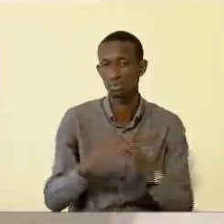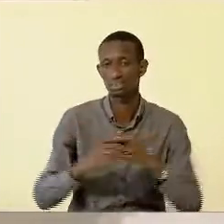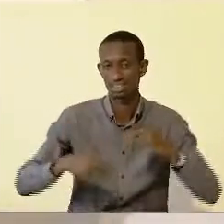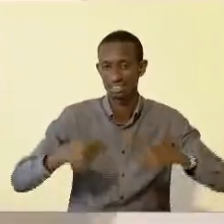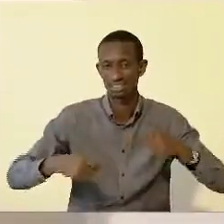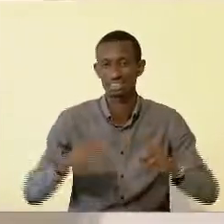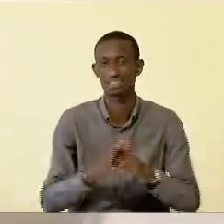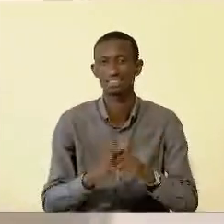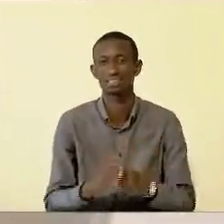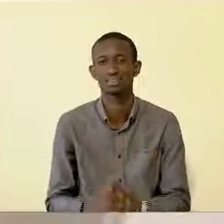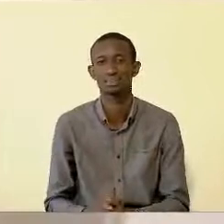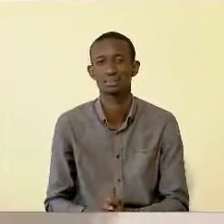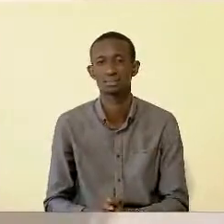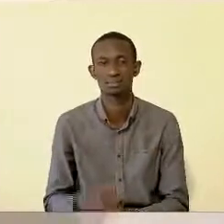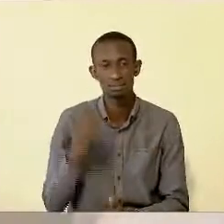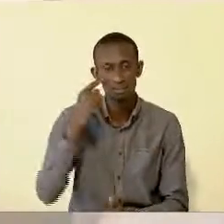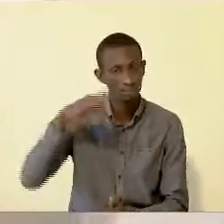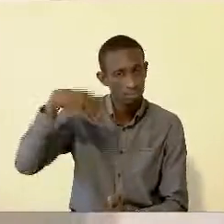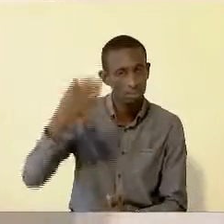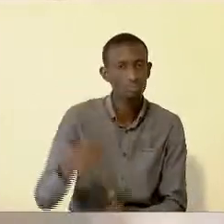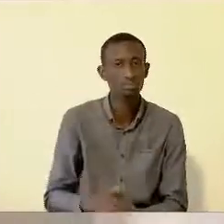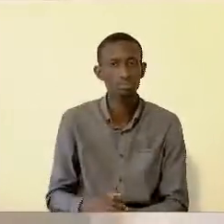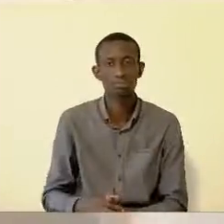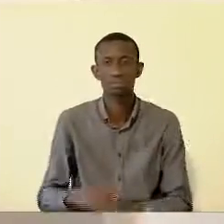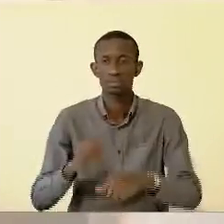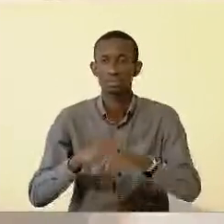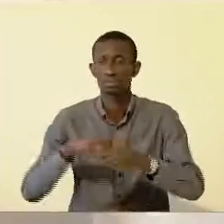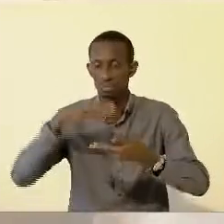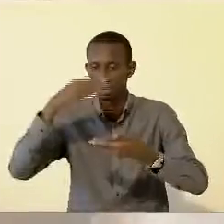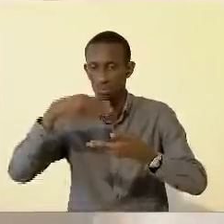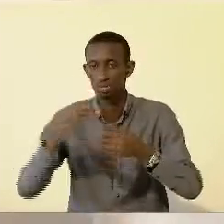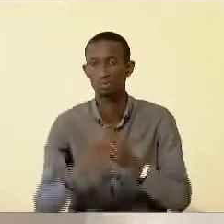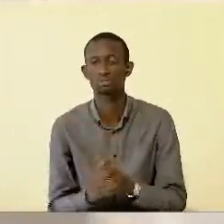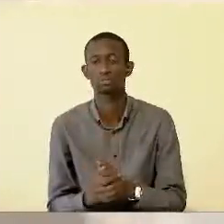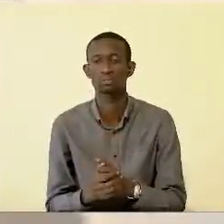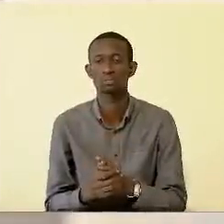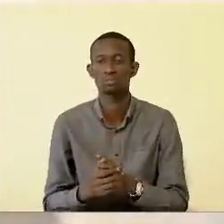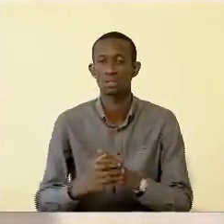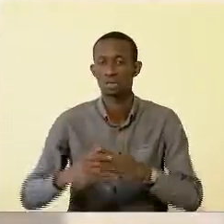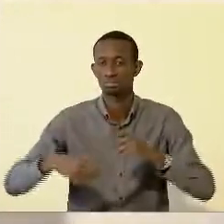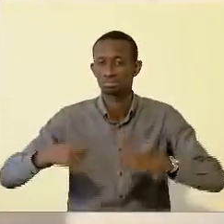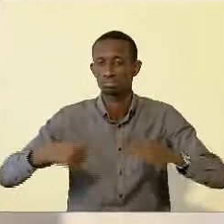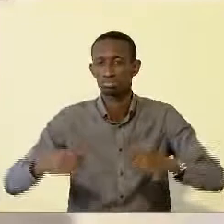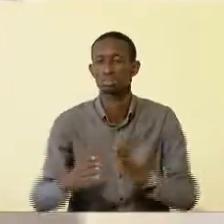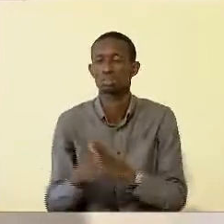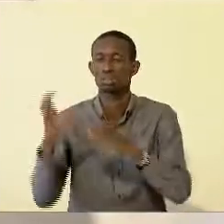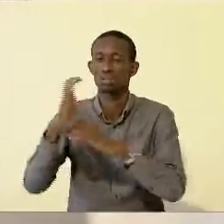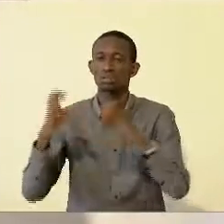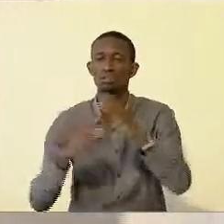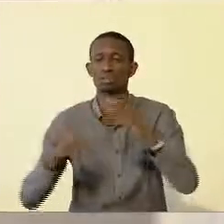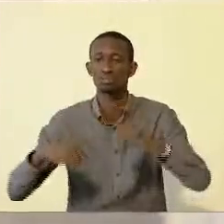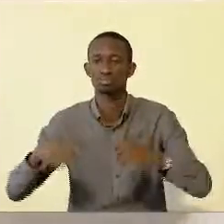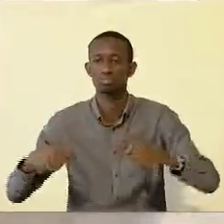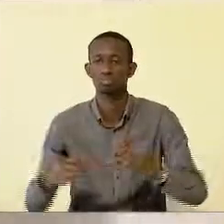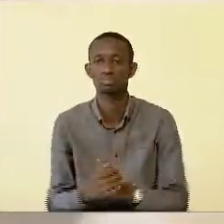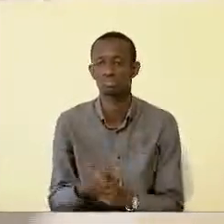the next lessons when we will be studying the reactivity and the chemical reactions of these